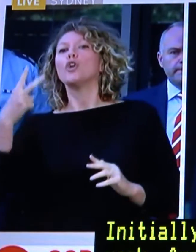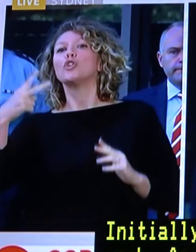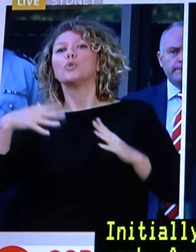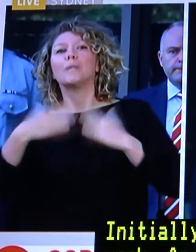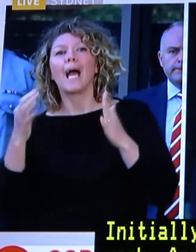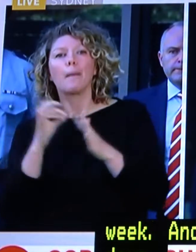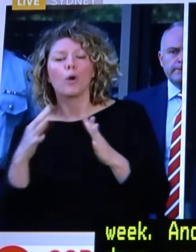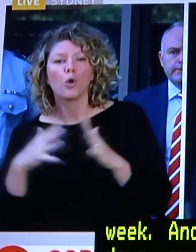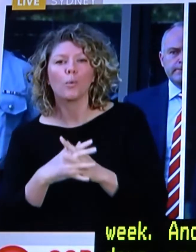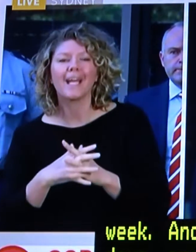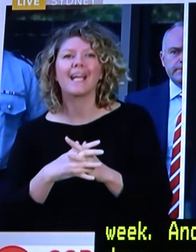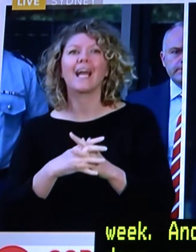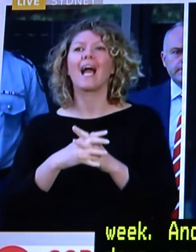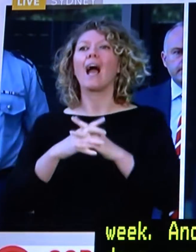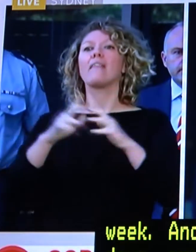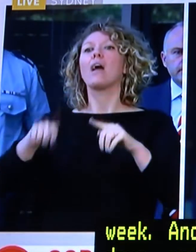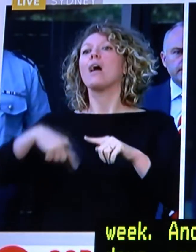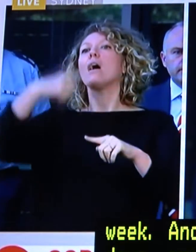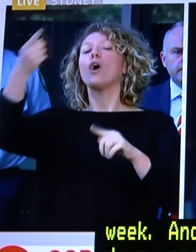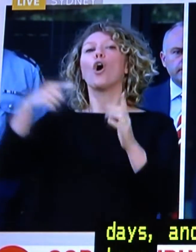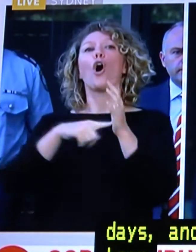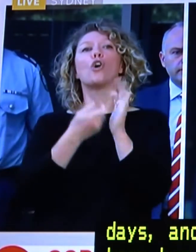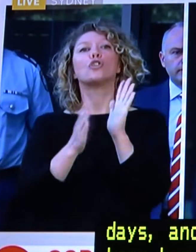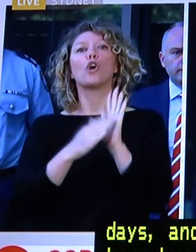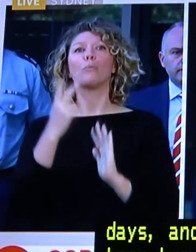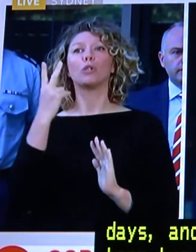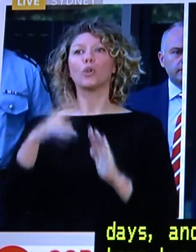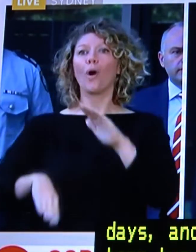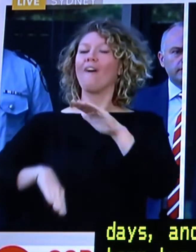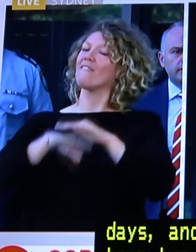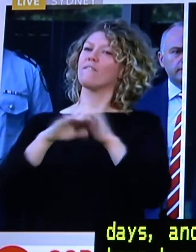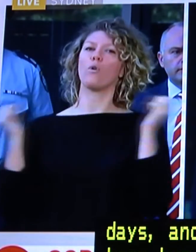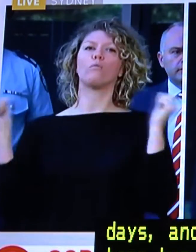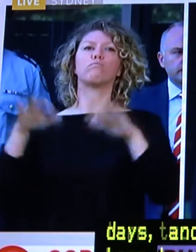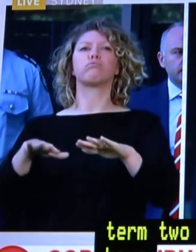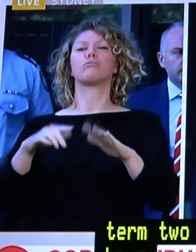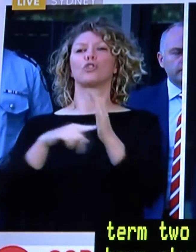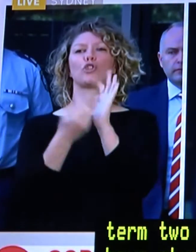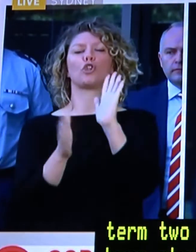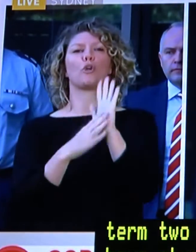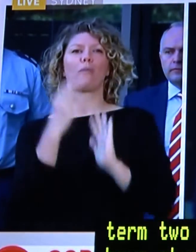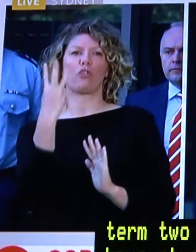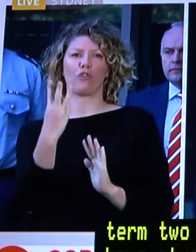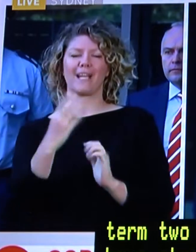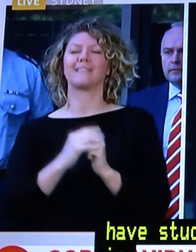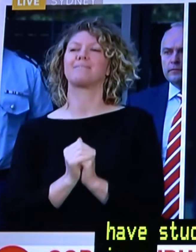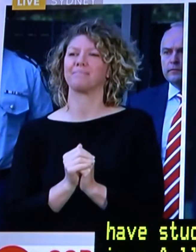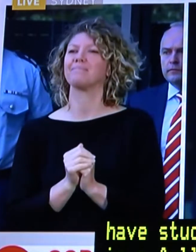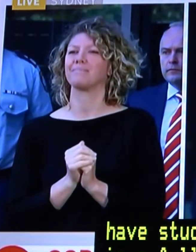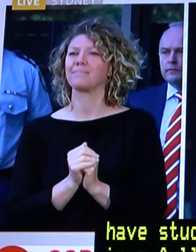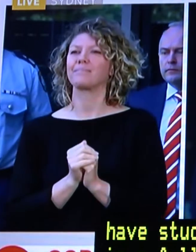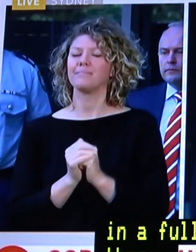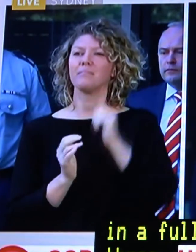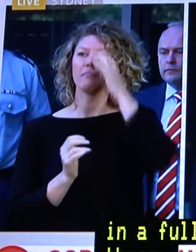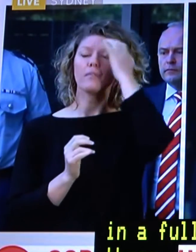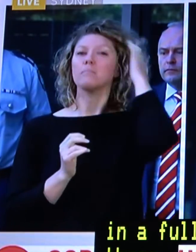term 2 we'll be in a position to have students going back to school in a full-time capacity by term 3. Will it be the same as kids going